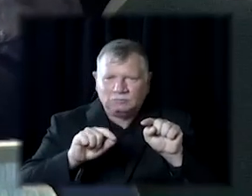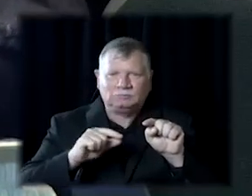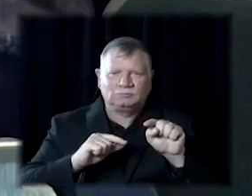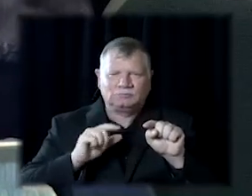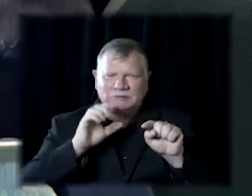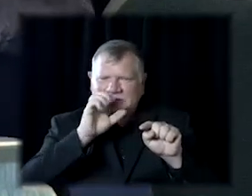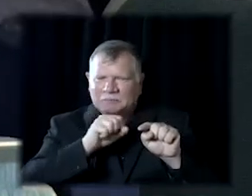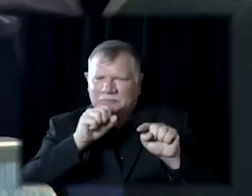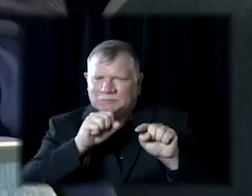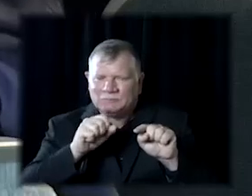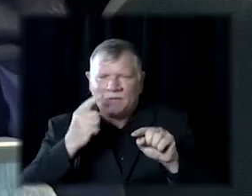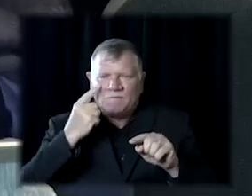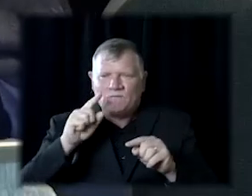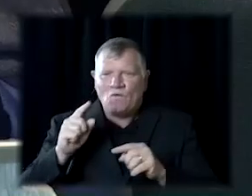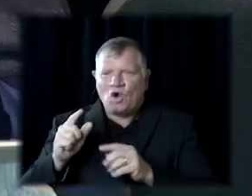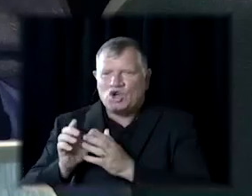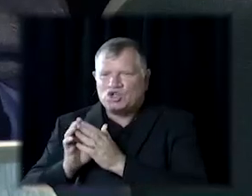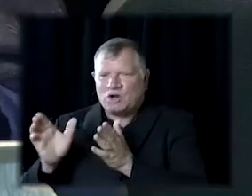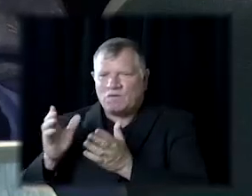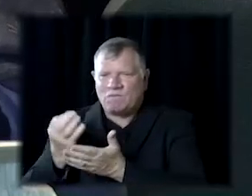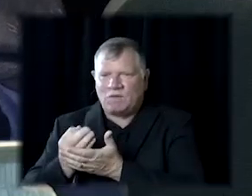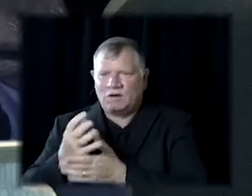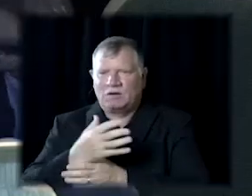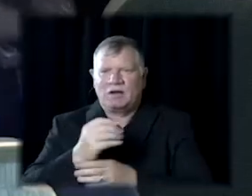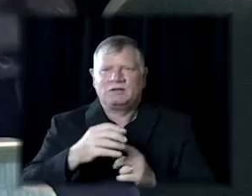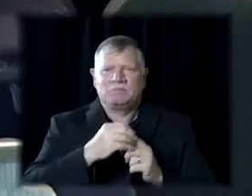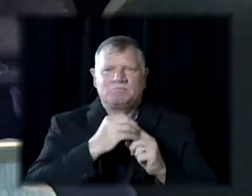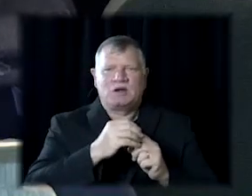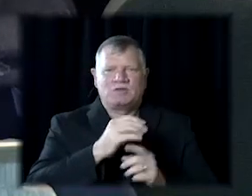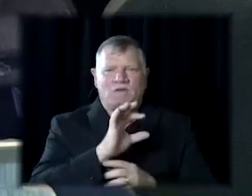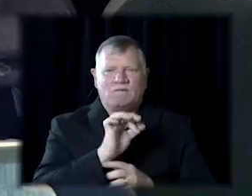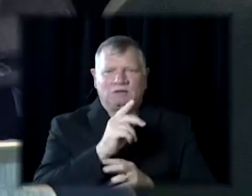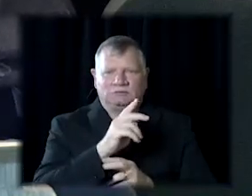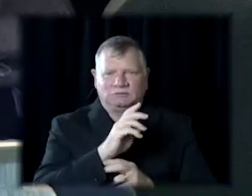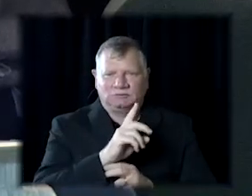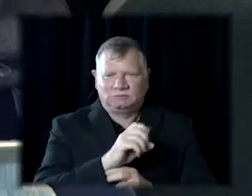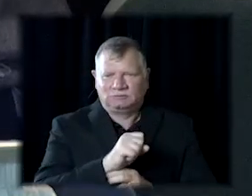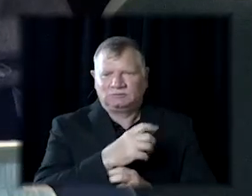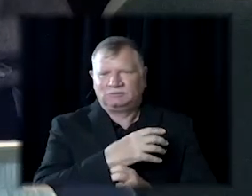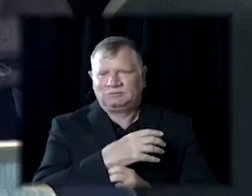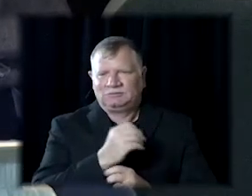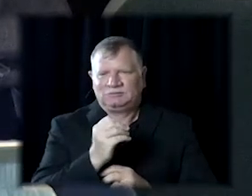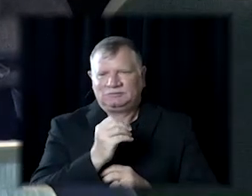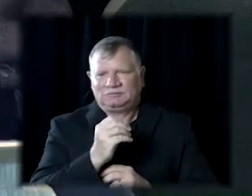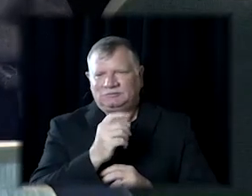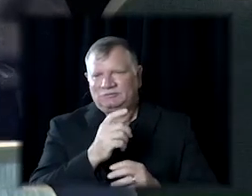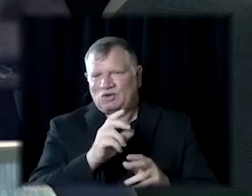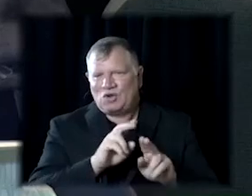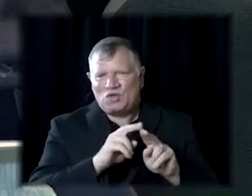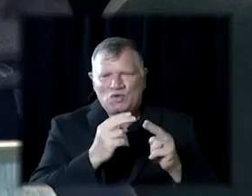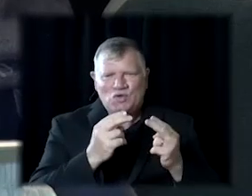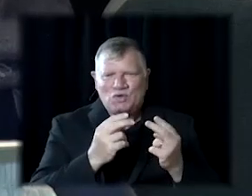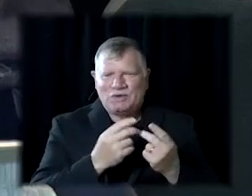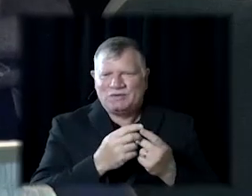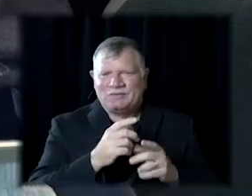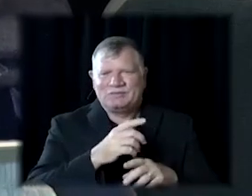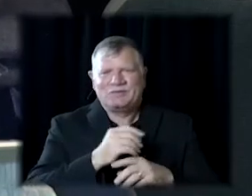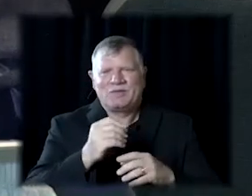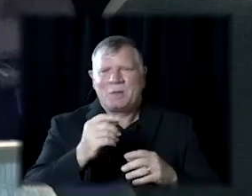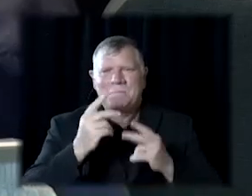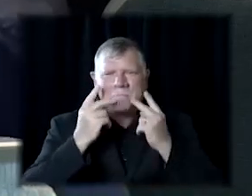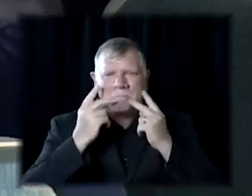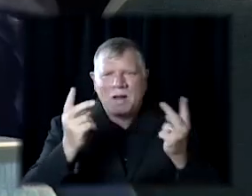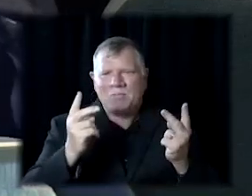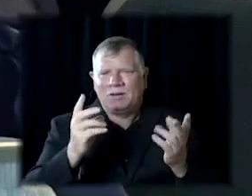terms of both general fund and special revenue funds, and all of the independent forecasted component units, all the public